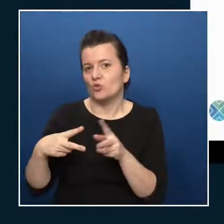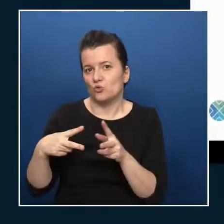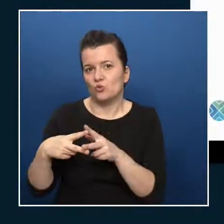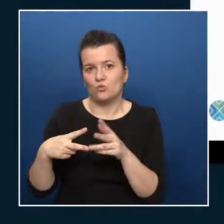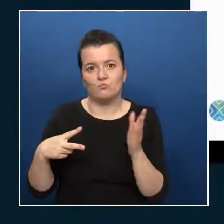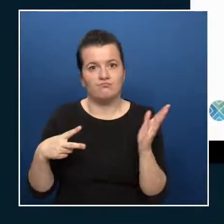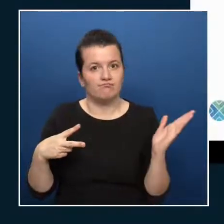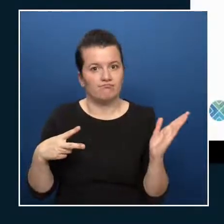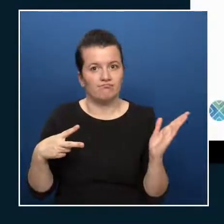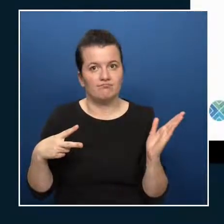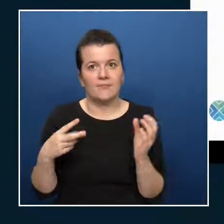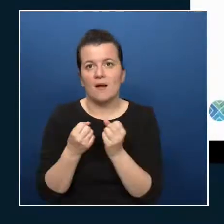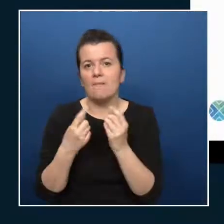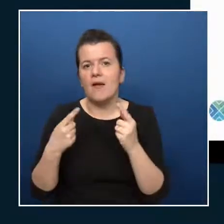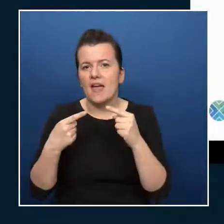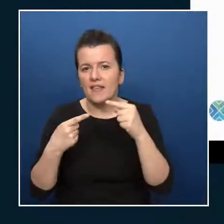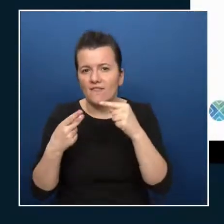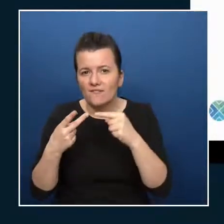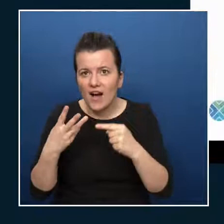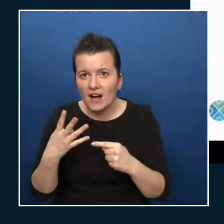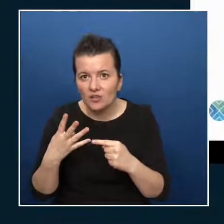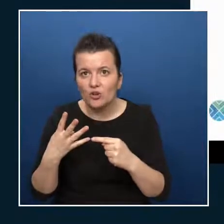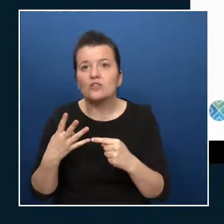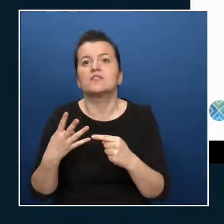authentication and conditional access policies.